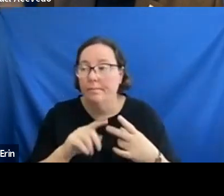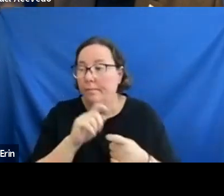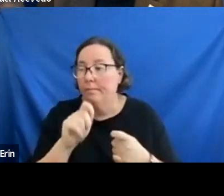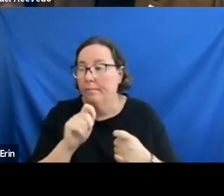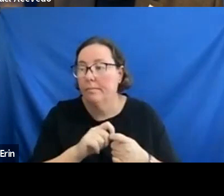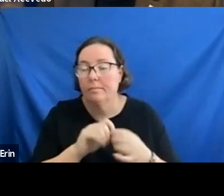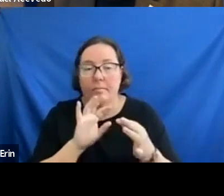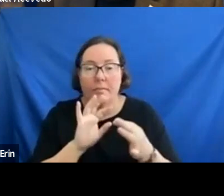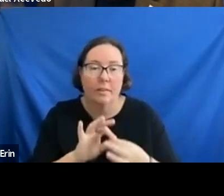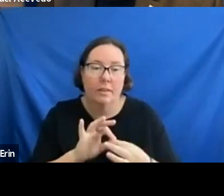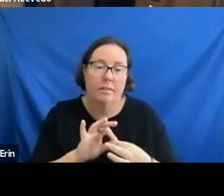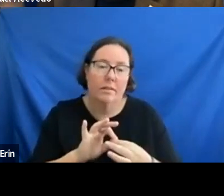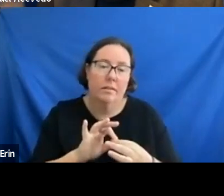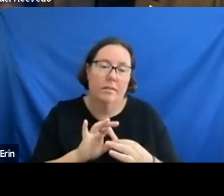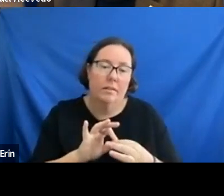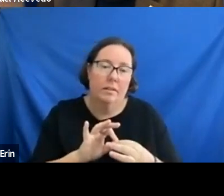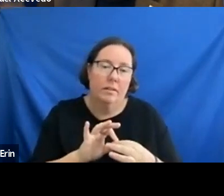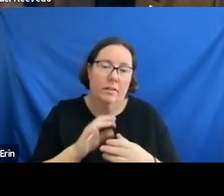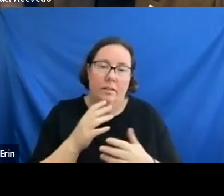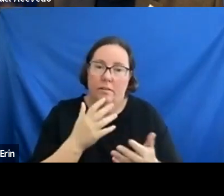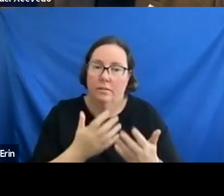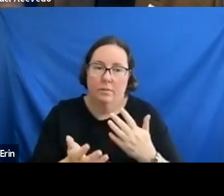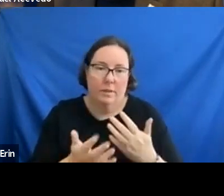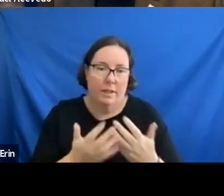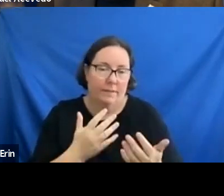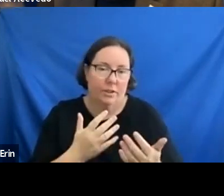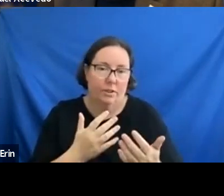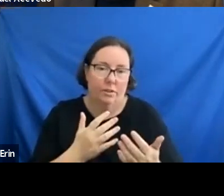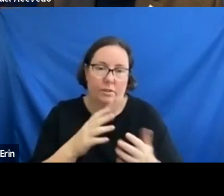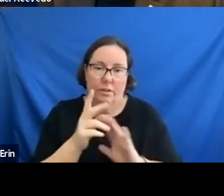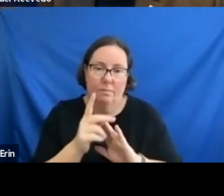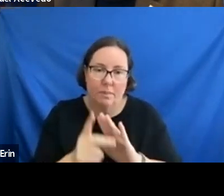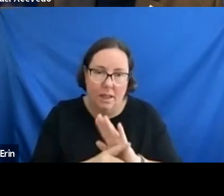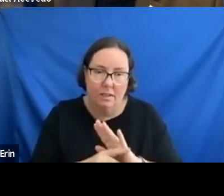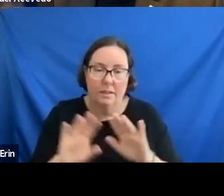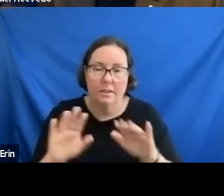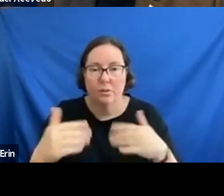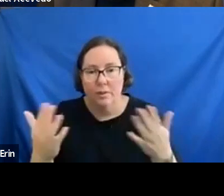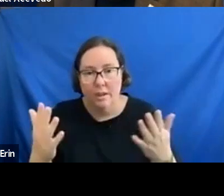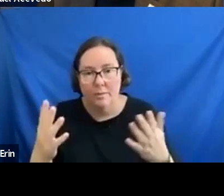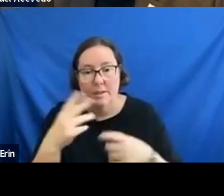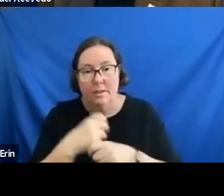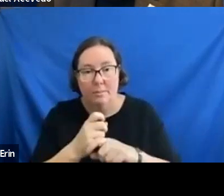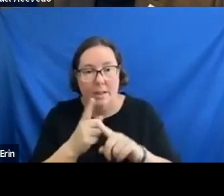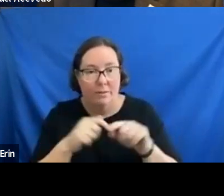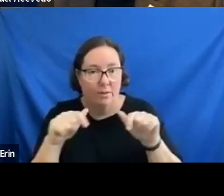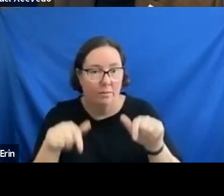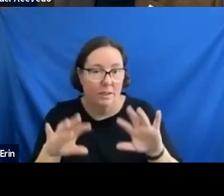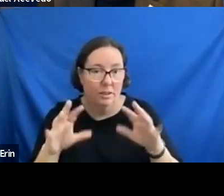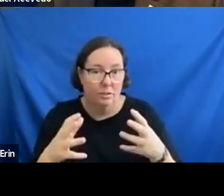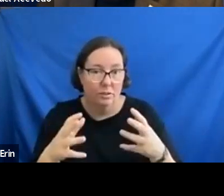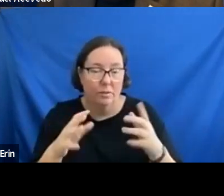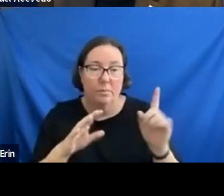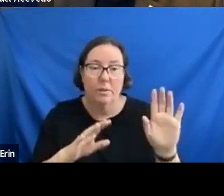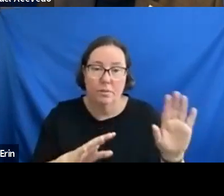as it relates to whatever policy recommendation is made by this body,